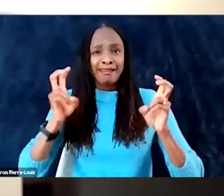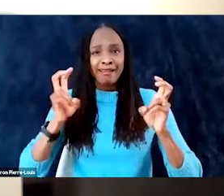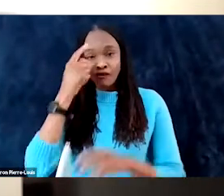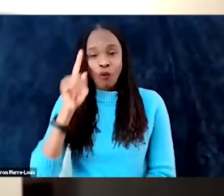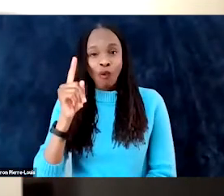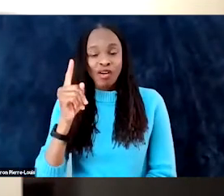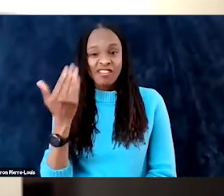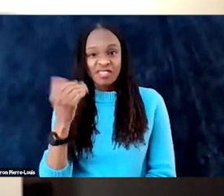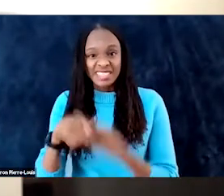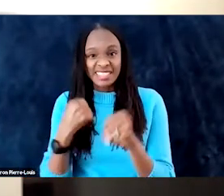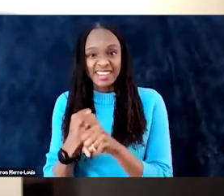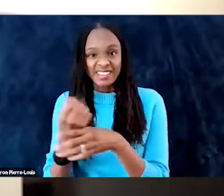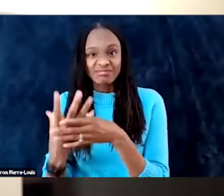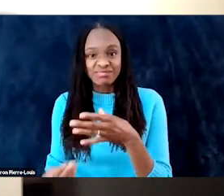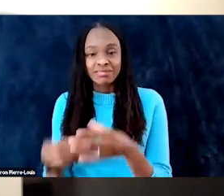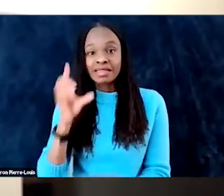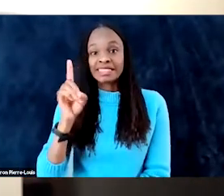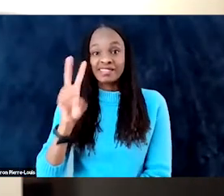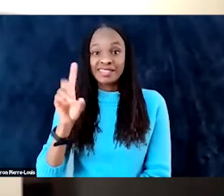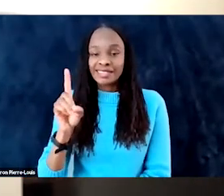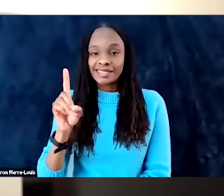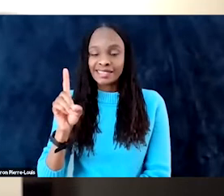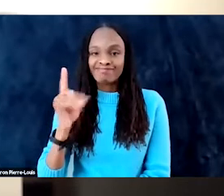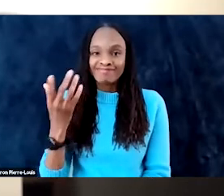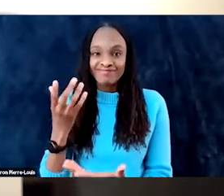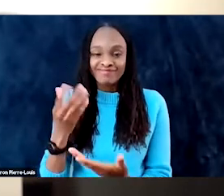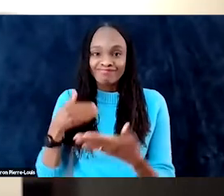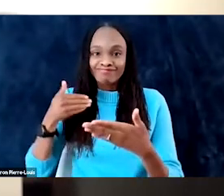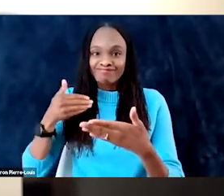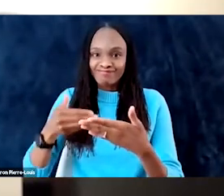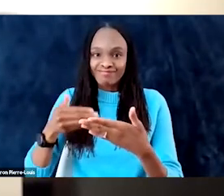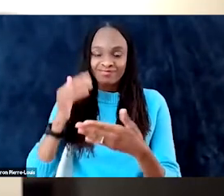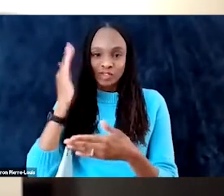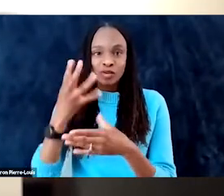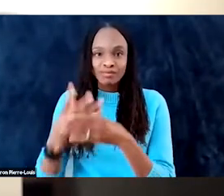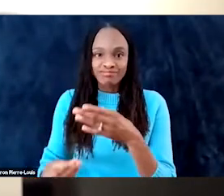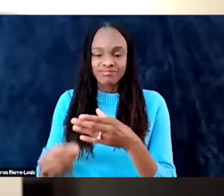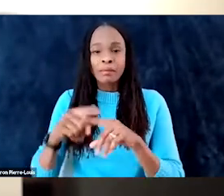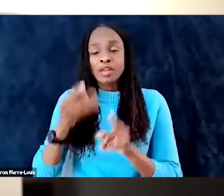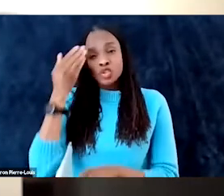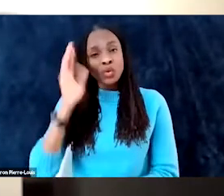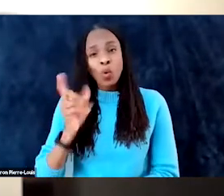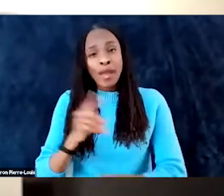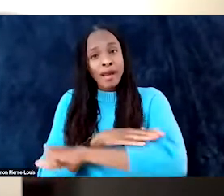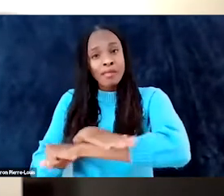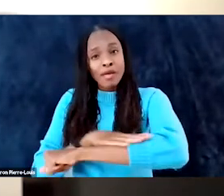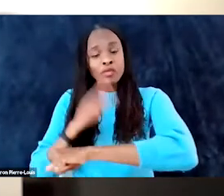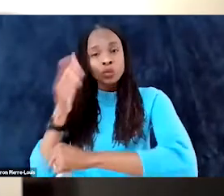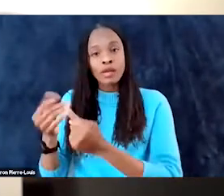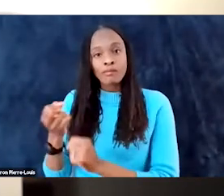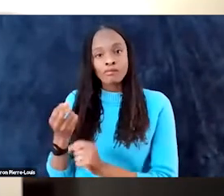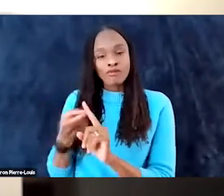And the DVD not far behind. So we don't know where the platforms will come from, but we watch